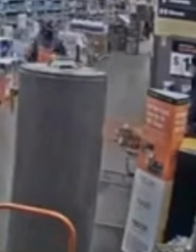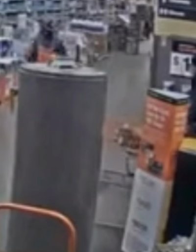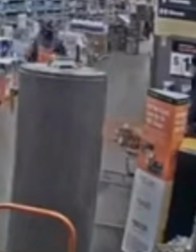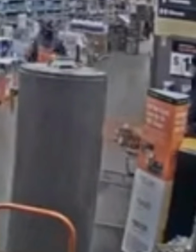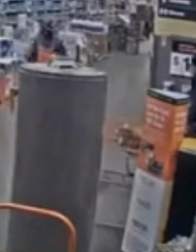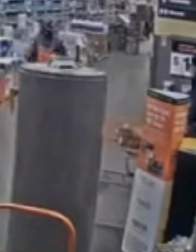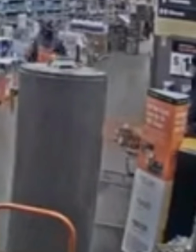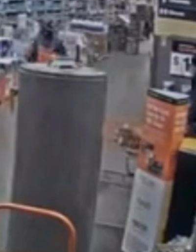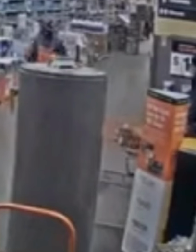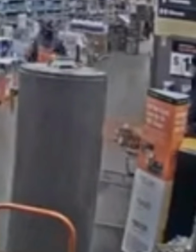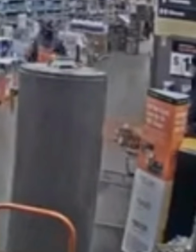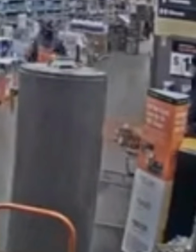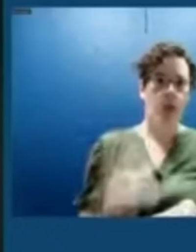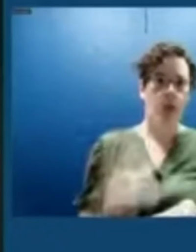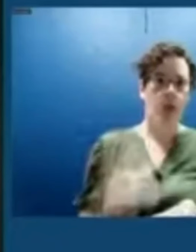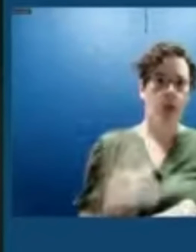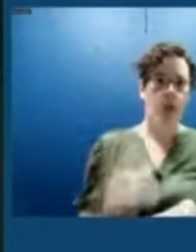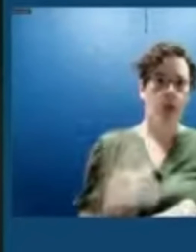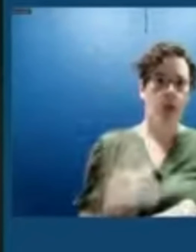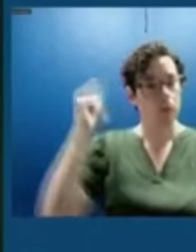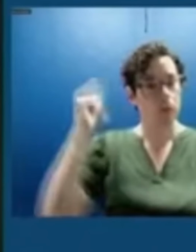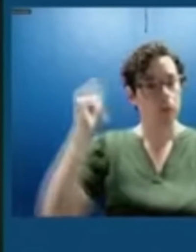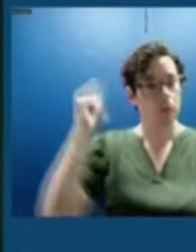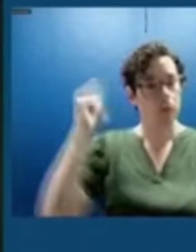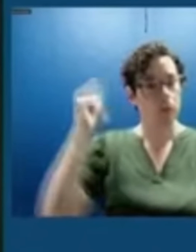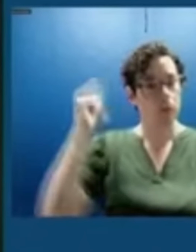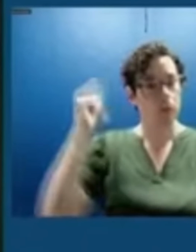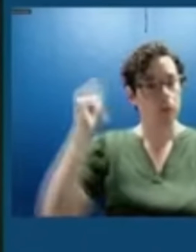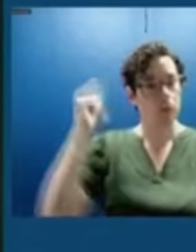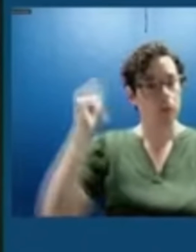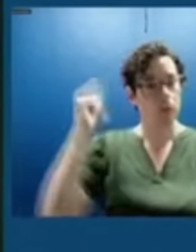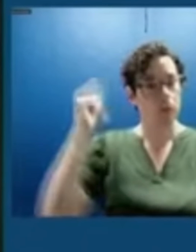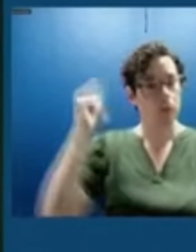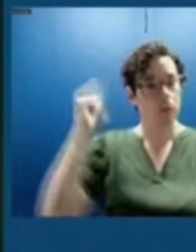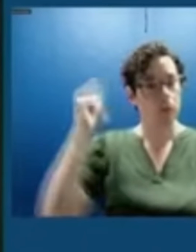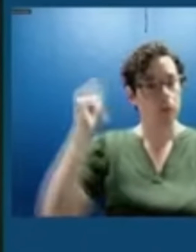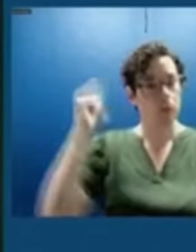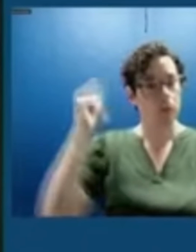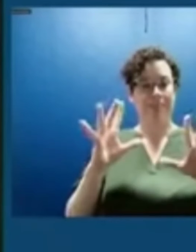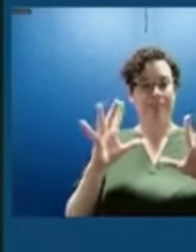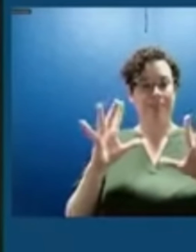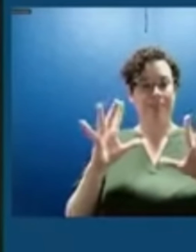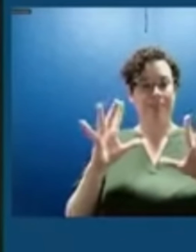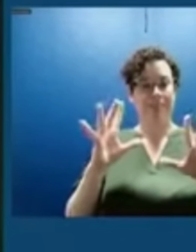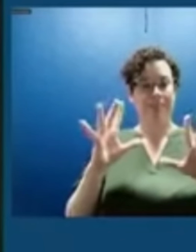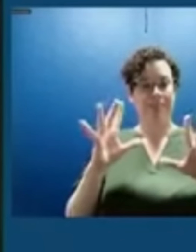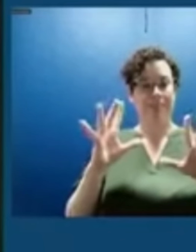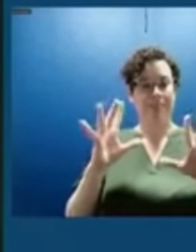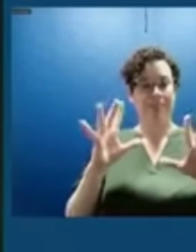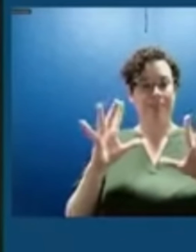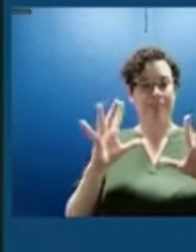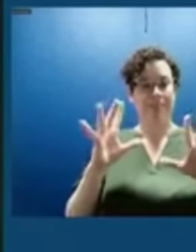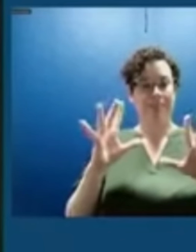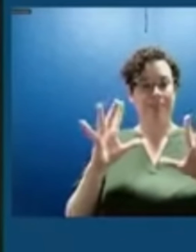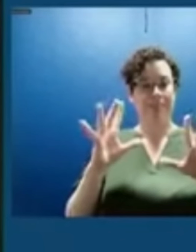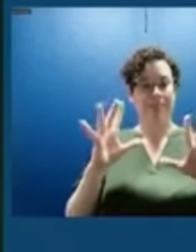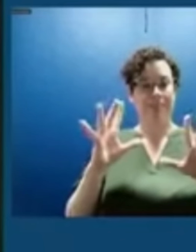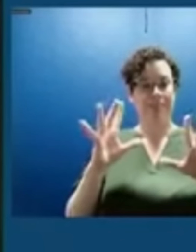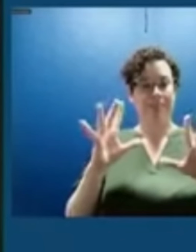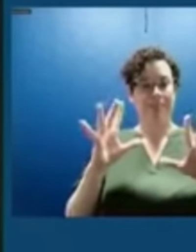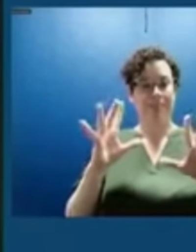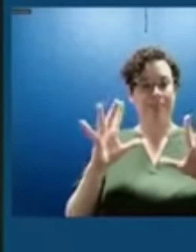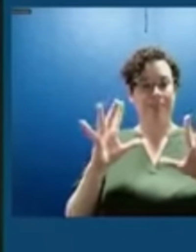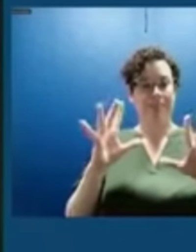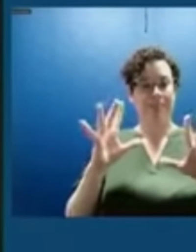shared this video because, man, us and Ron DeSantis, we got Kathy Hochul moving and shaking. Yes,